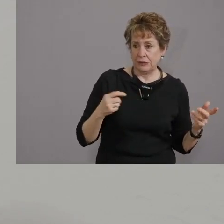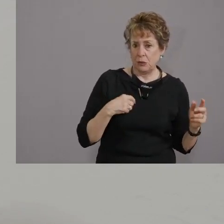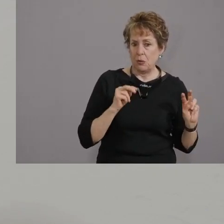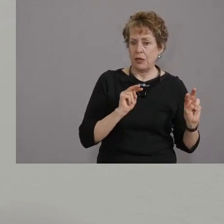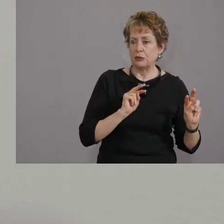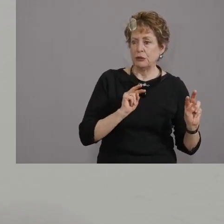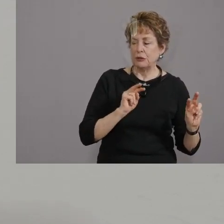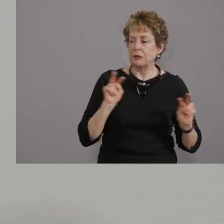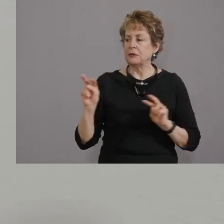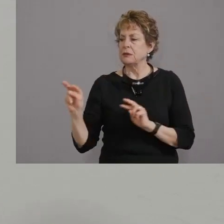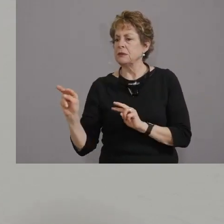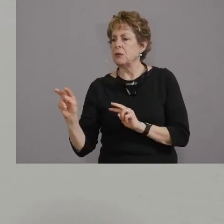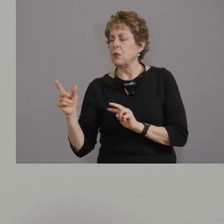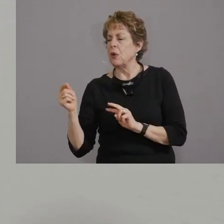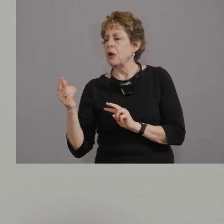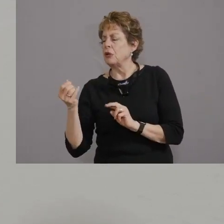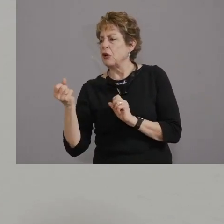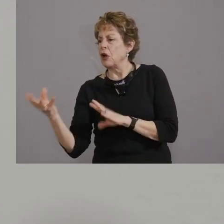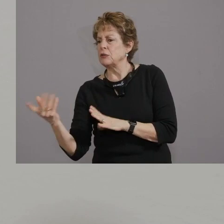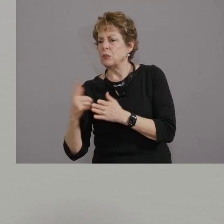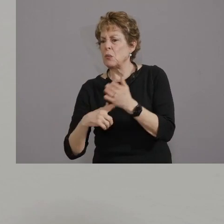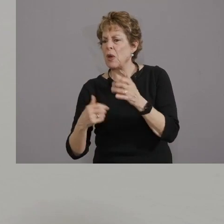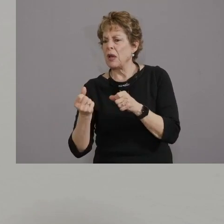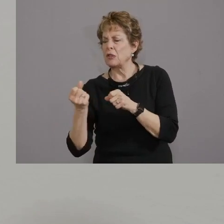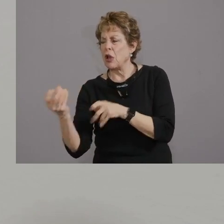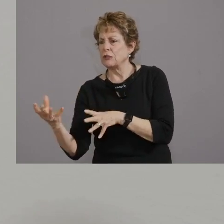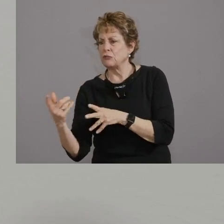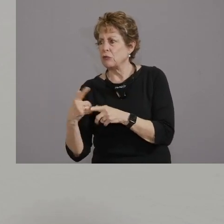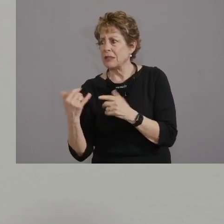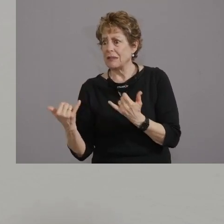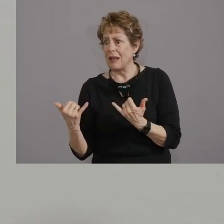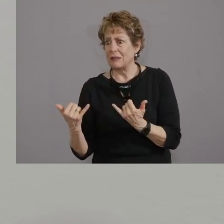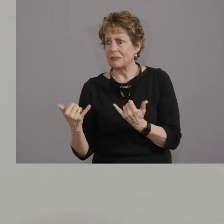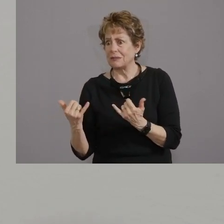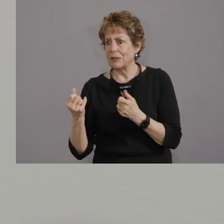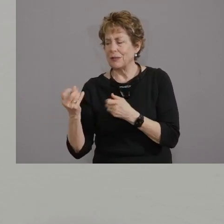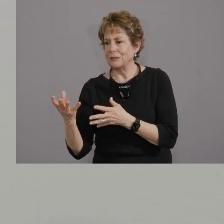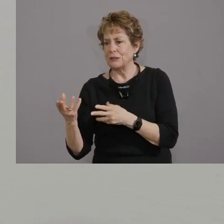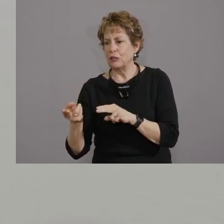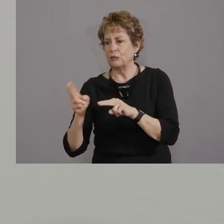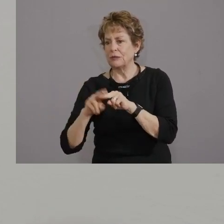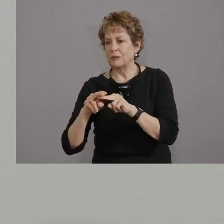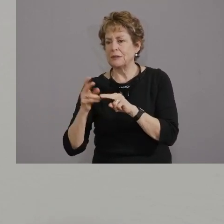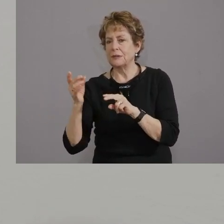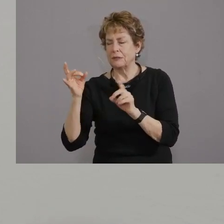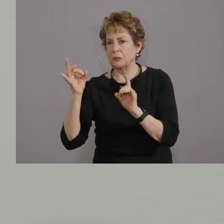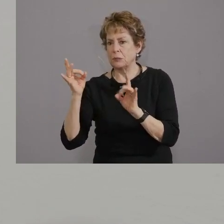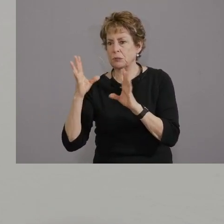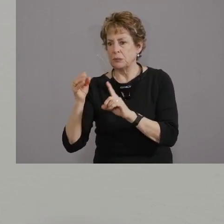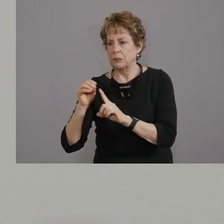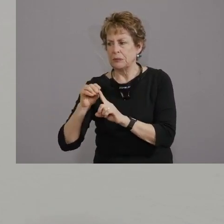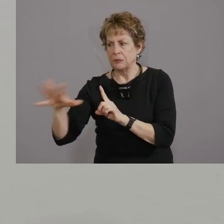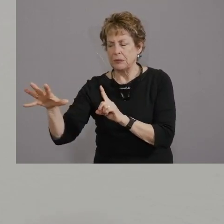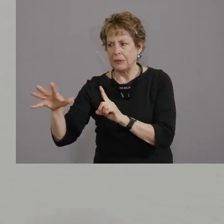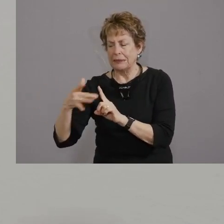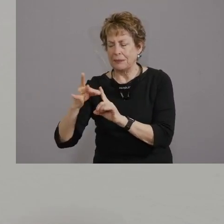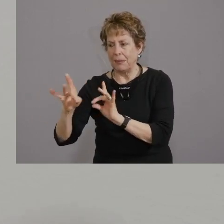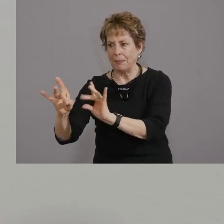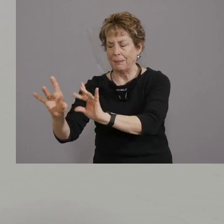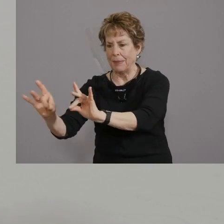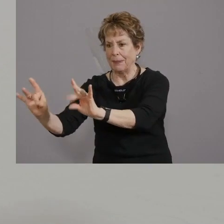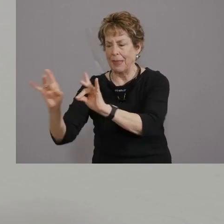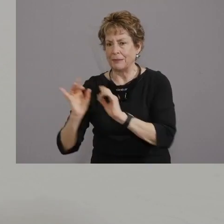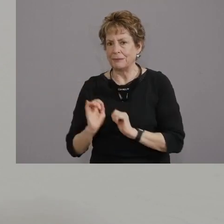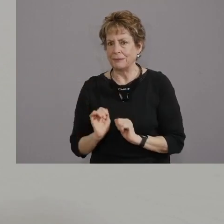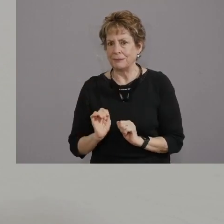does look like at this time it causes increased transmissibility. It does not appear to be impacted by it does not appear